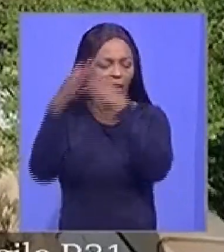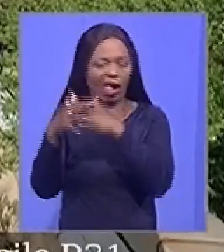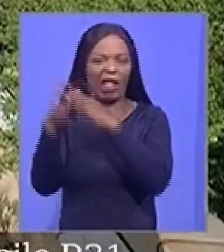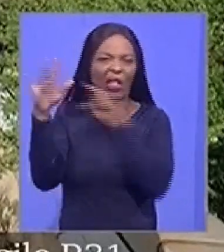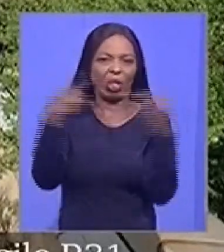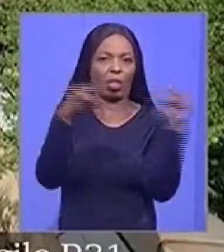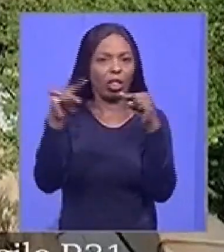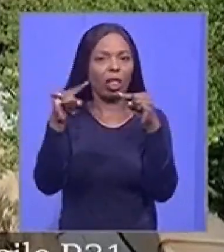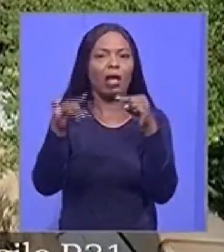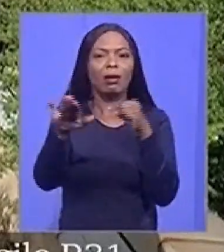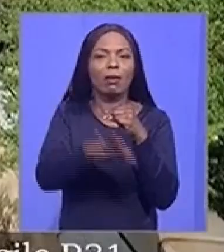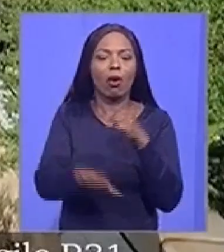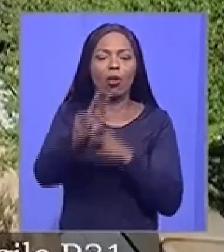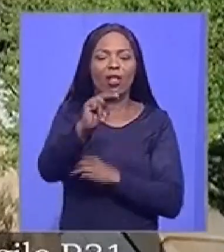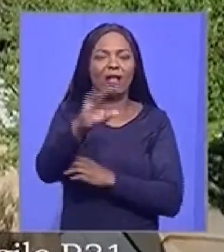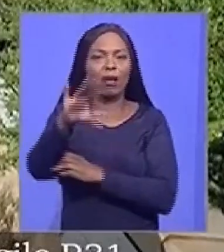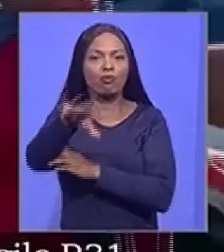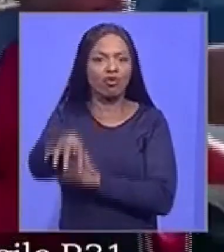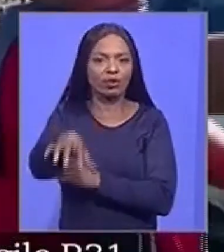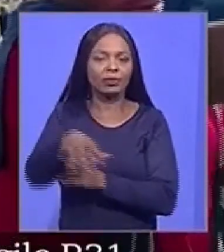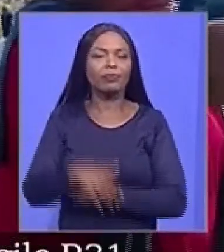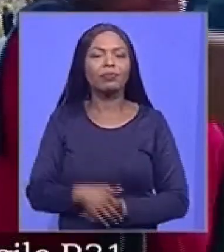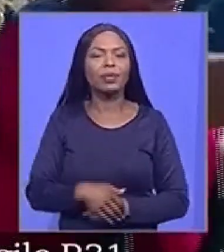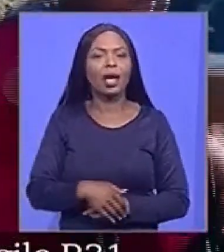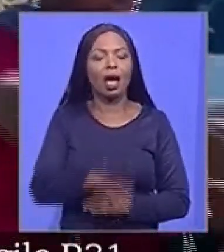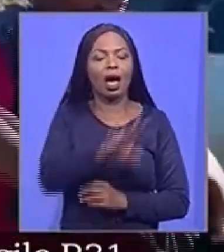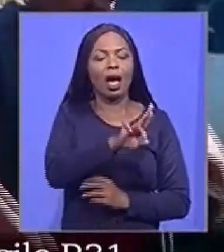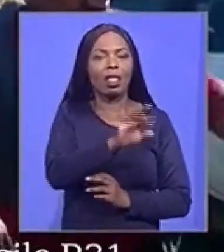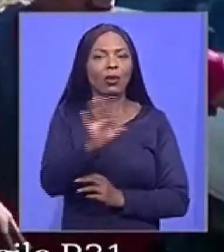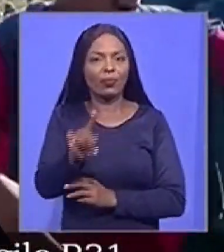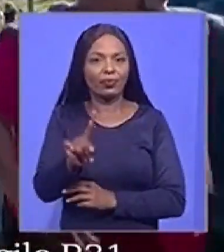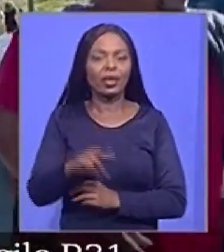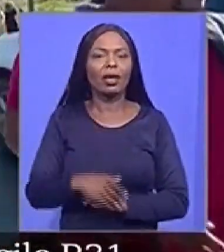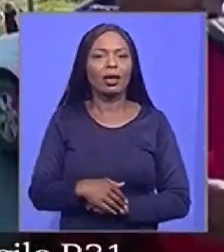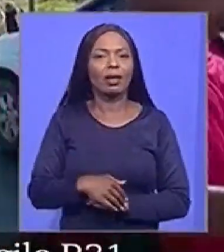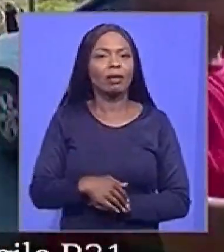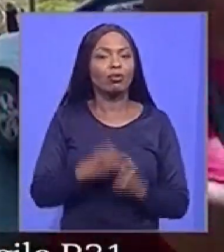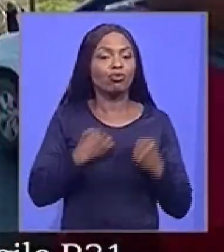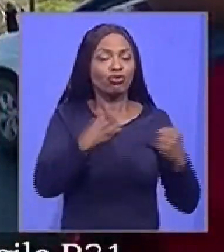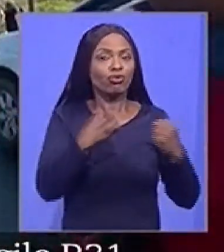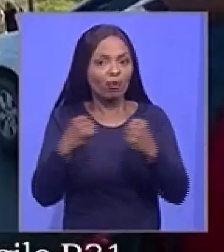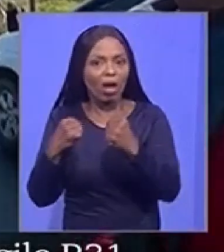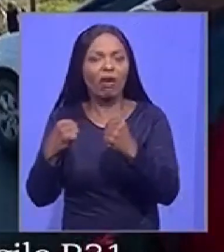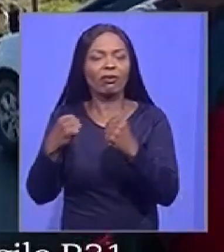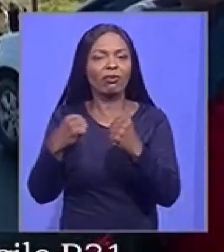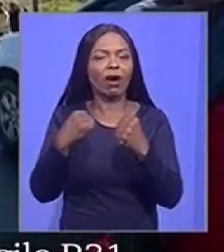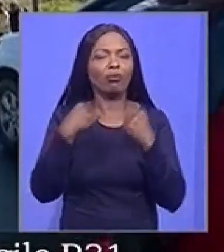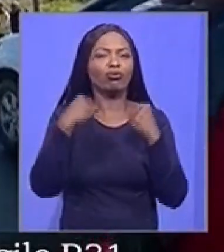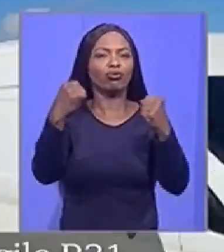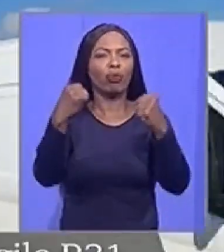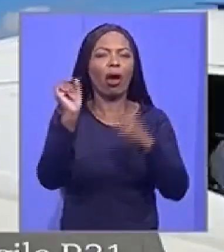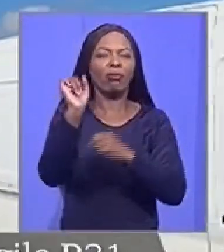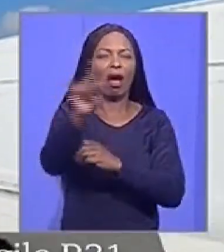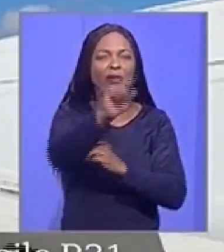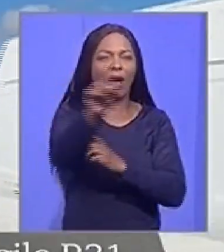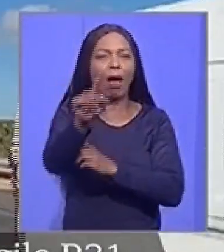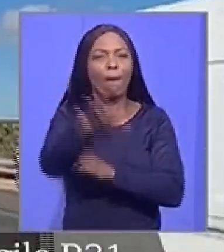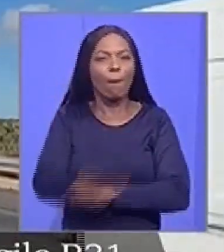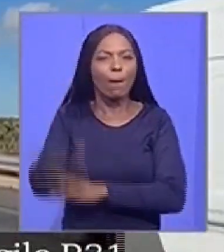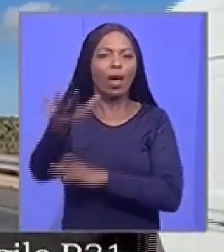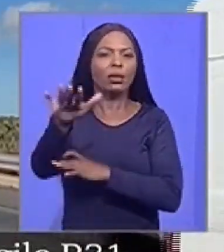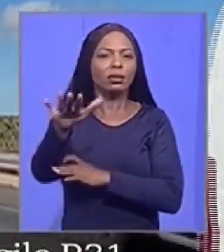le Buckley West Northern Cape. Bakganni ba makoloi le batho ba neng ba nka maeto a matsatsi a malelele a Paseka ba ile ba